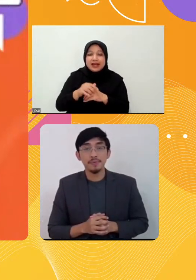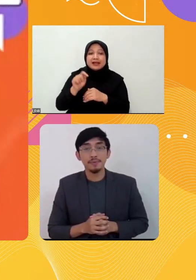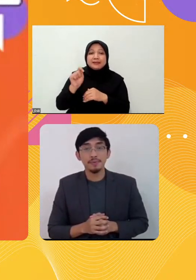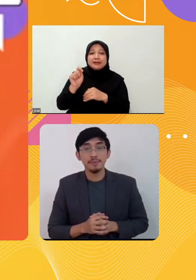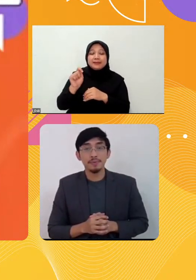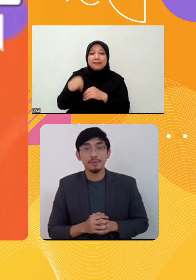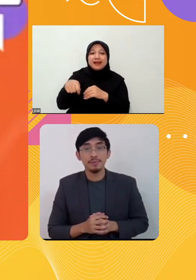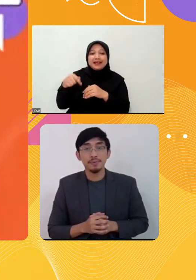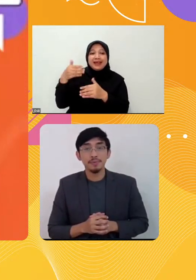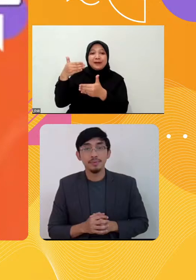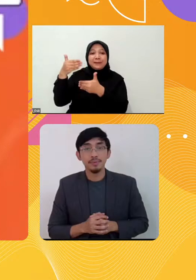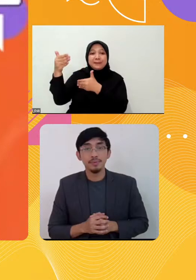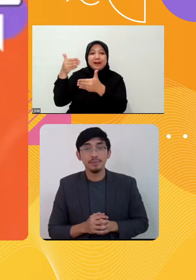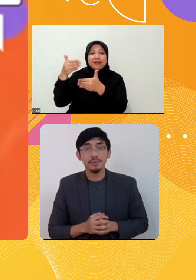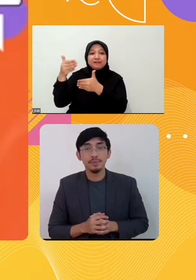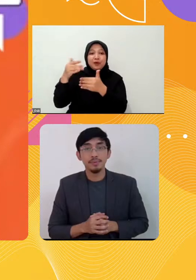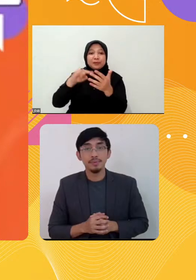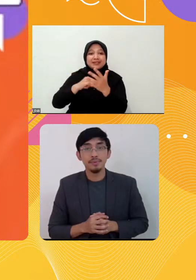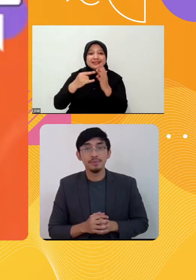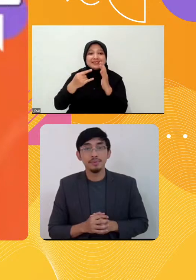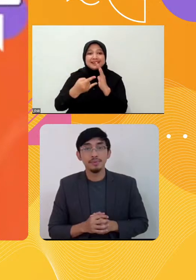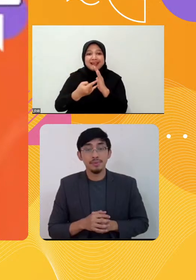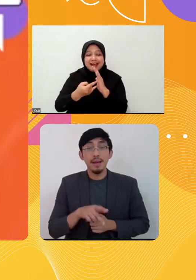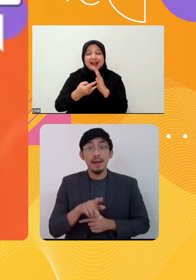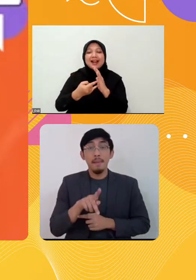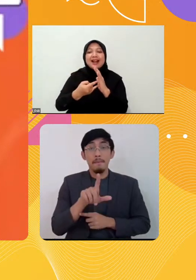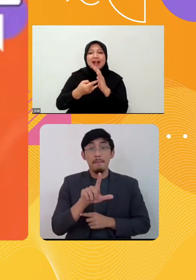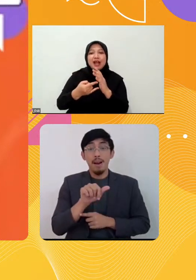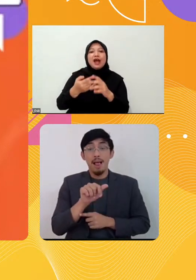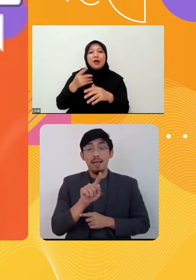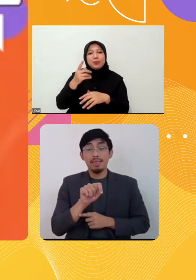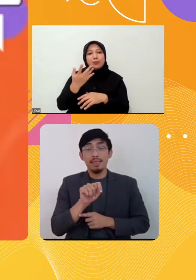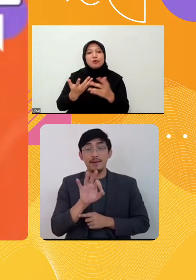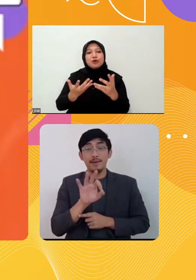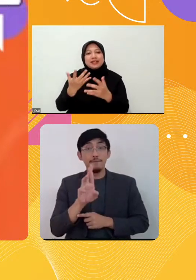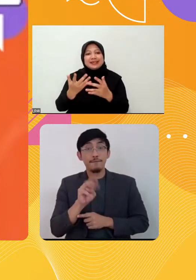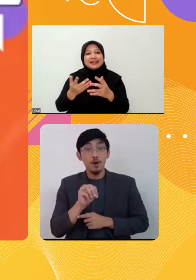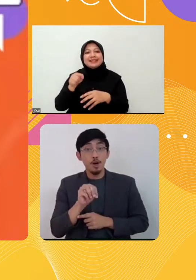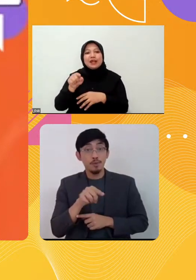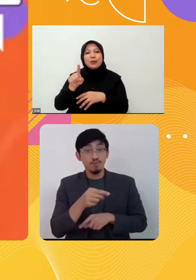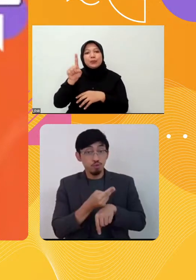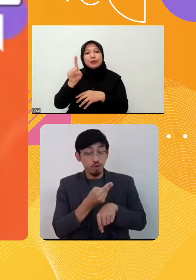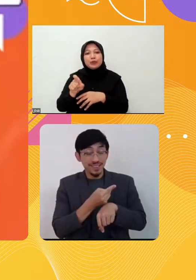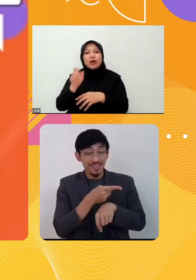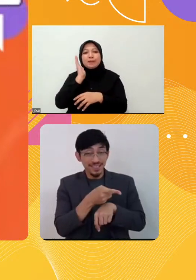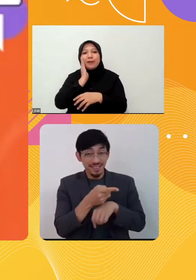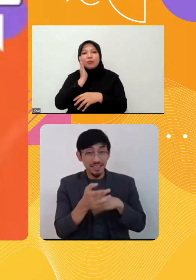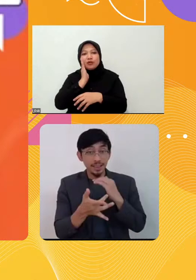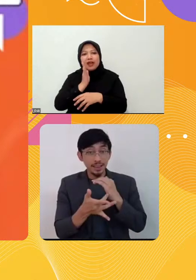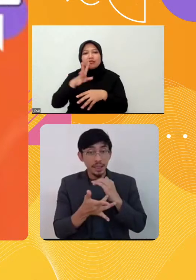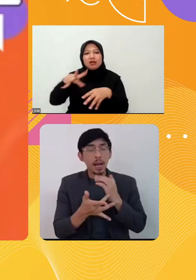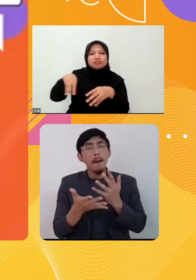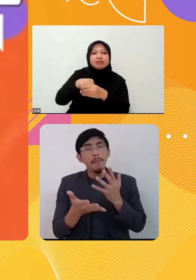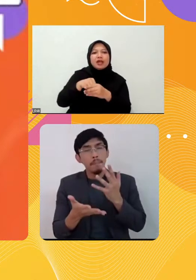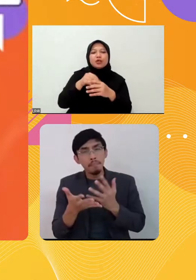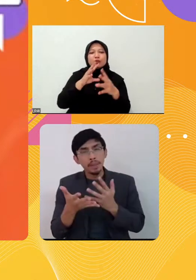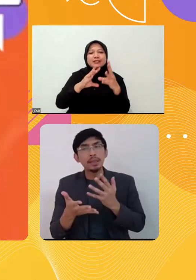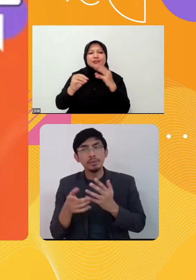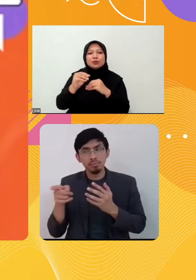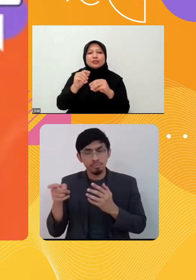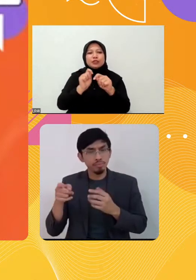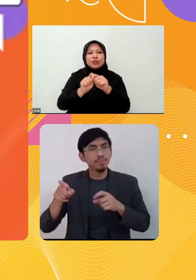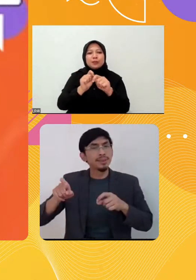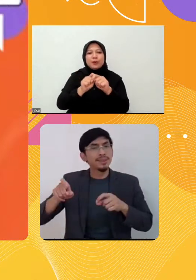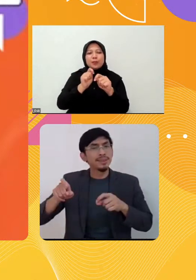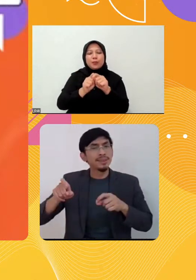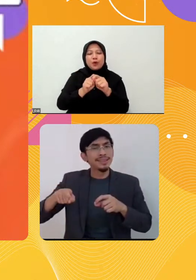also needs some kind of discussions directly to the young people as well. Yeah, I think that's all of our group discussions, and maybe